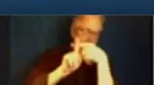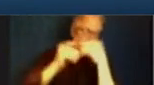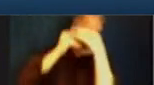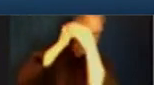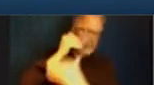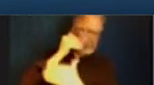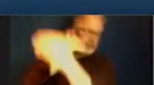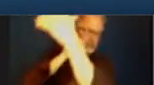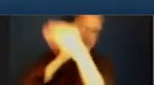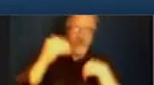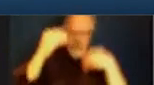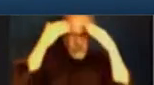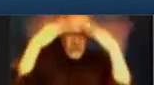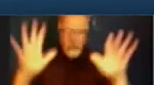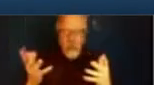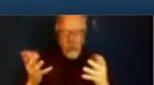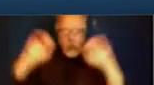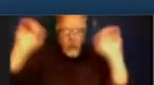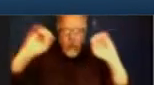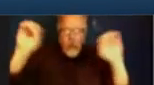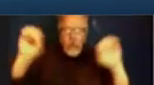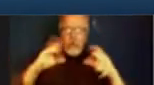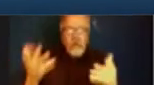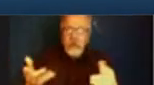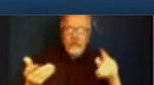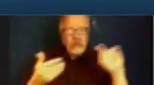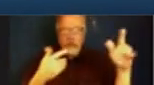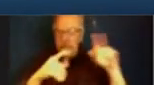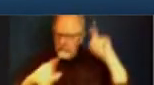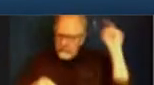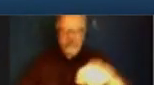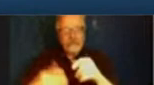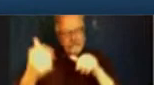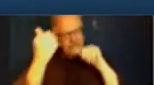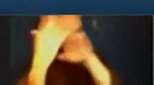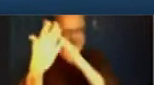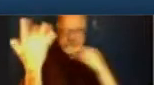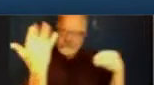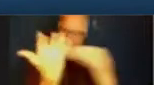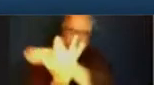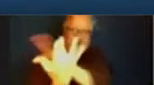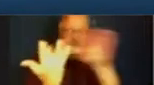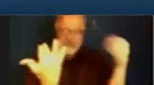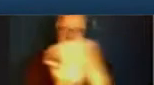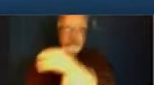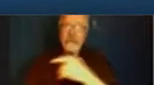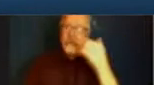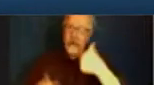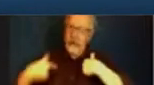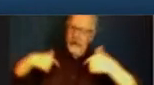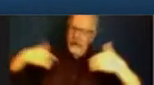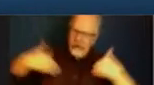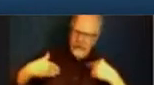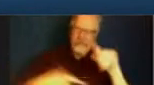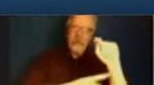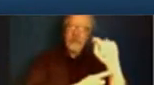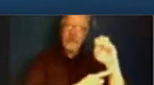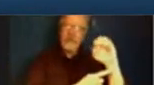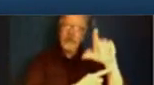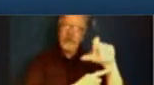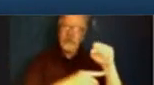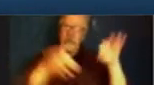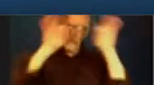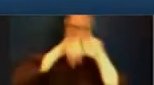because we have the tools available to us to protect ourselves, increase our protection. Booster shots,